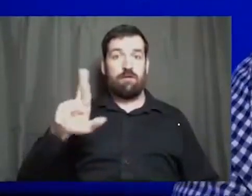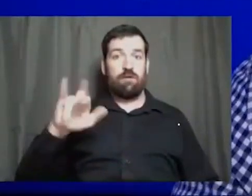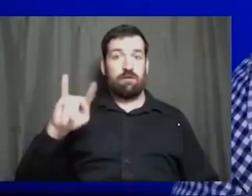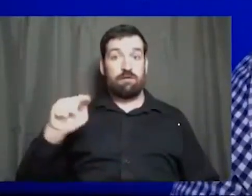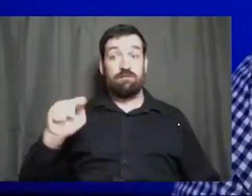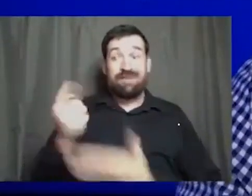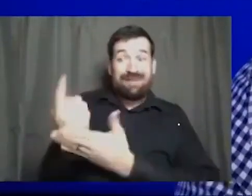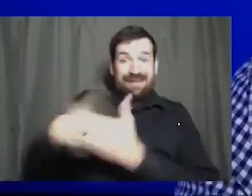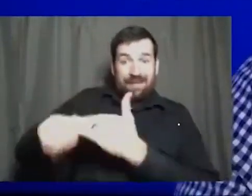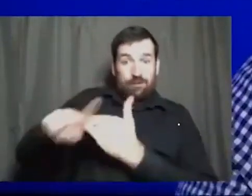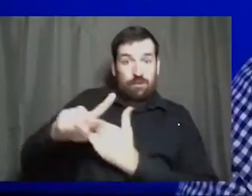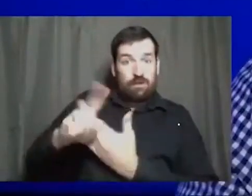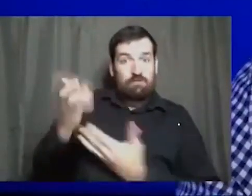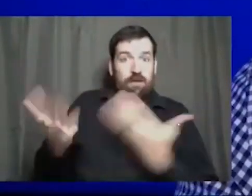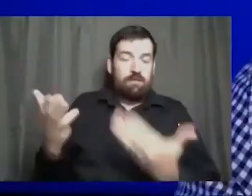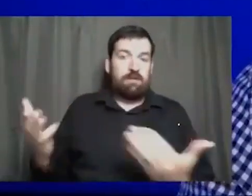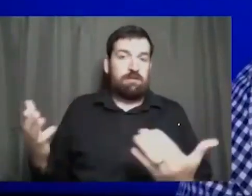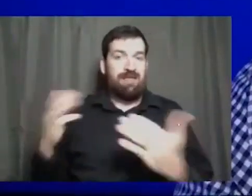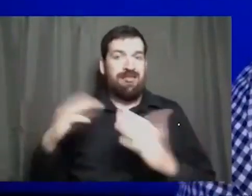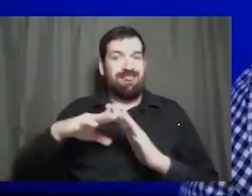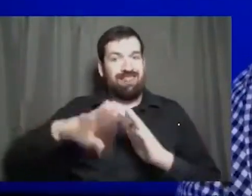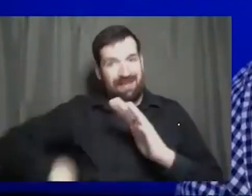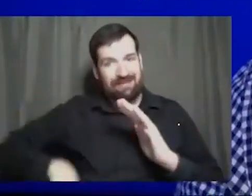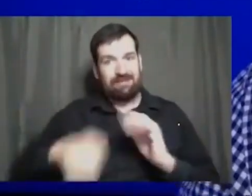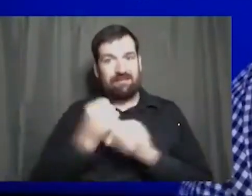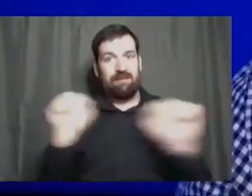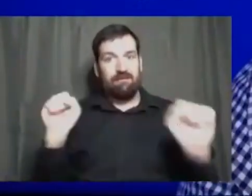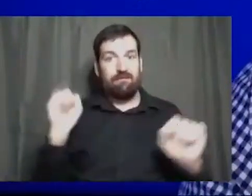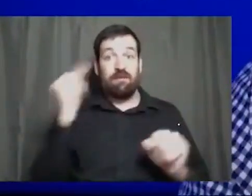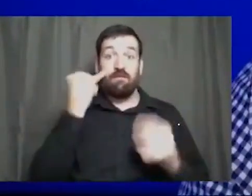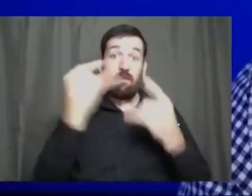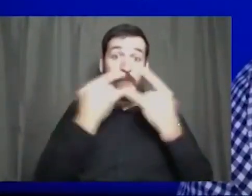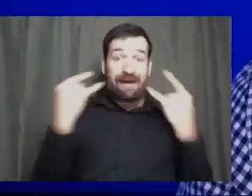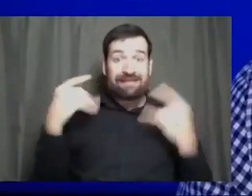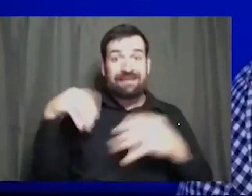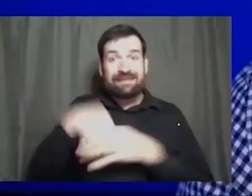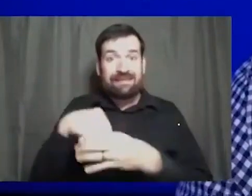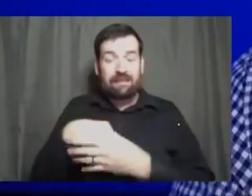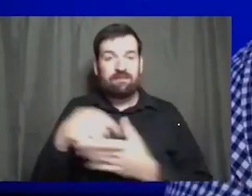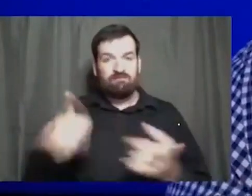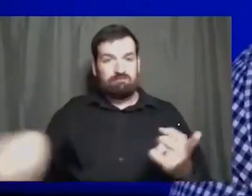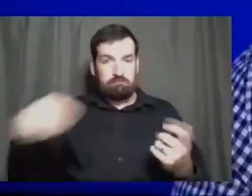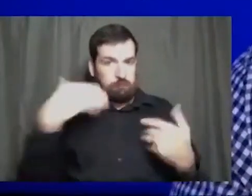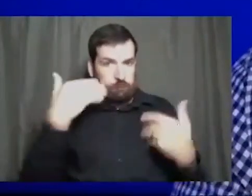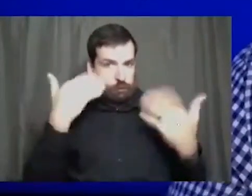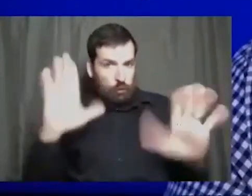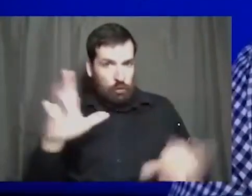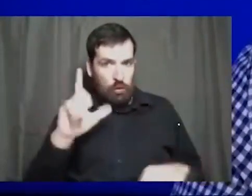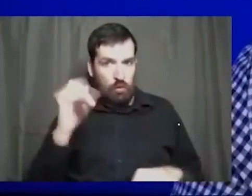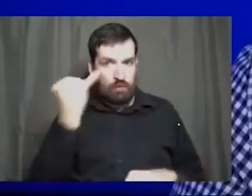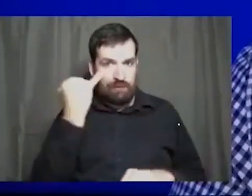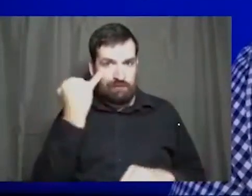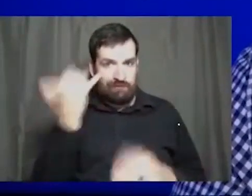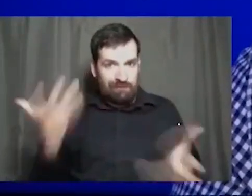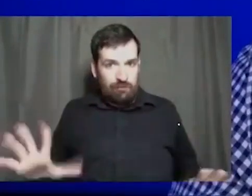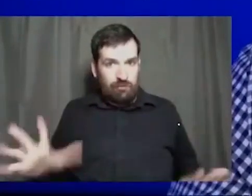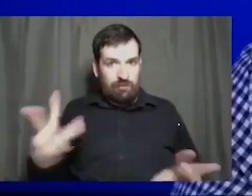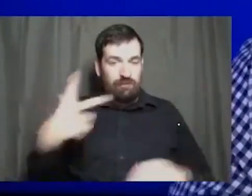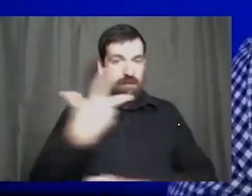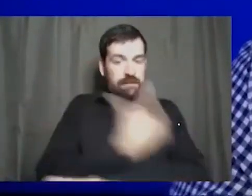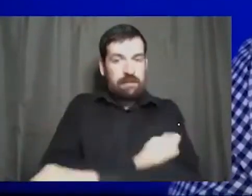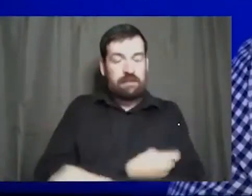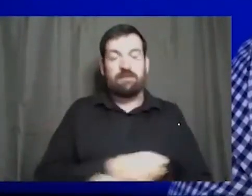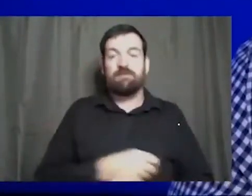week if you're wearing your mask in an indoor setting and you don't know everyone's vaccination status. So it's changing week by week, and I think